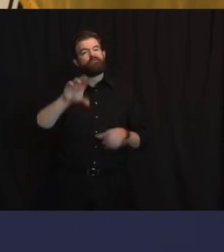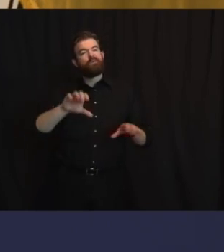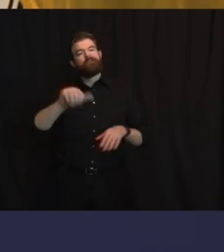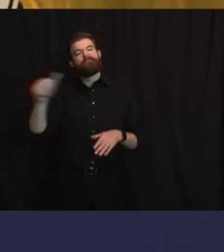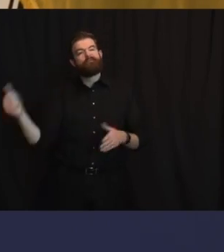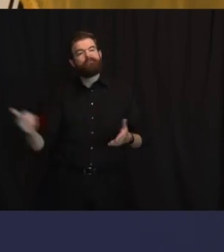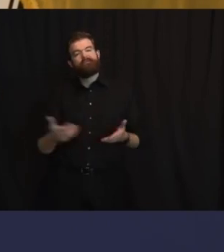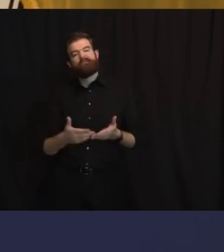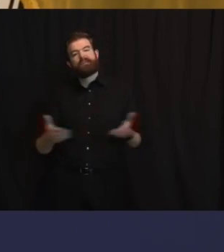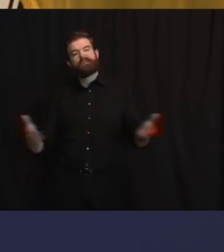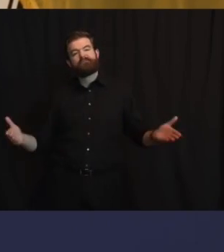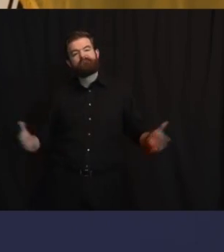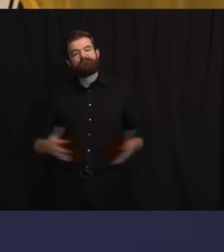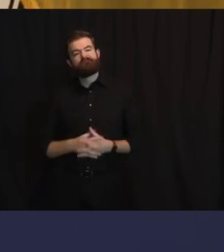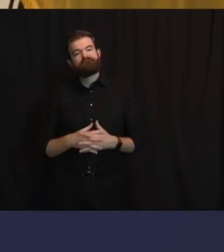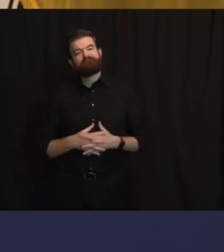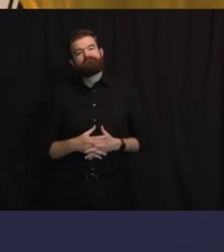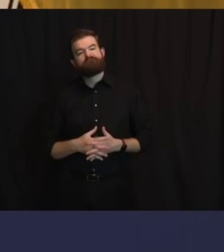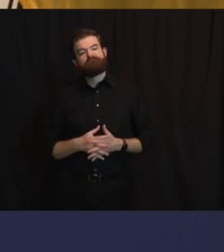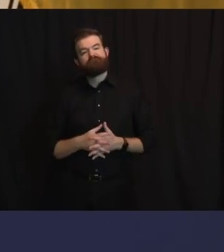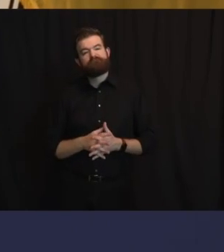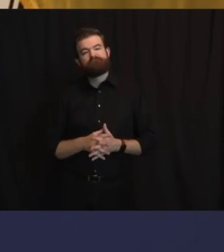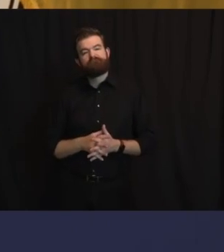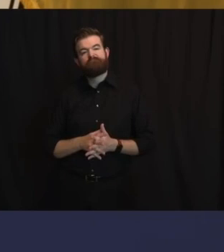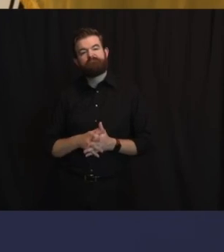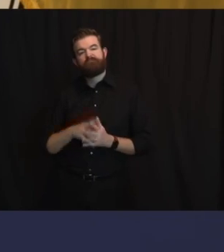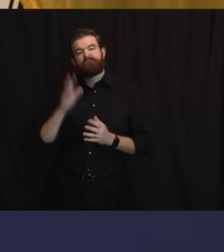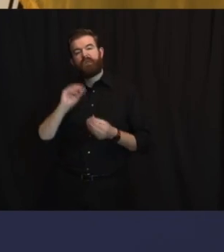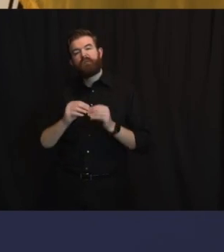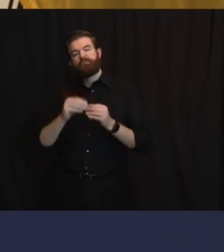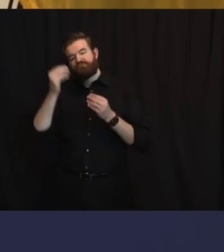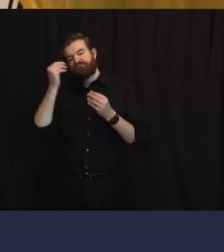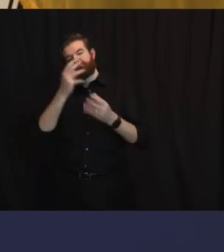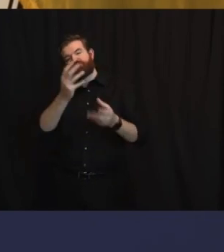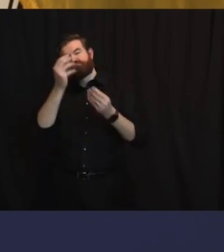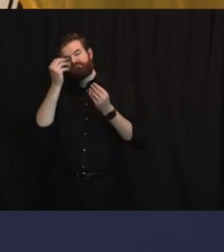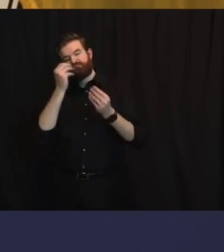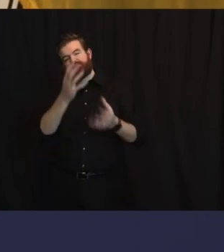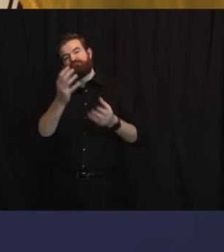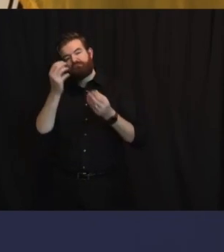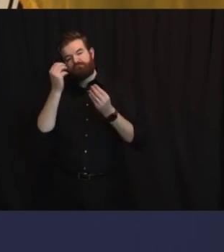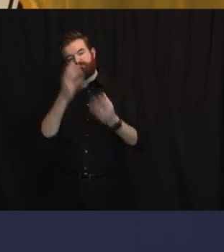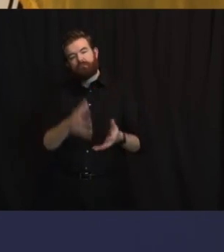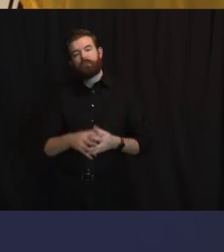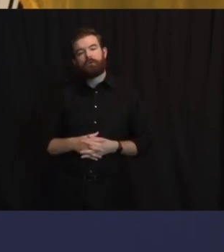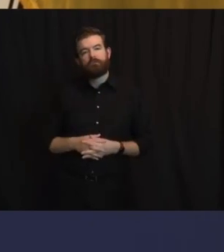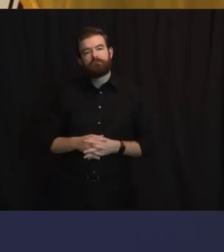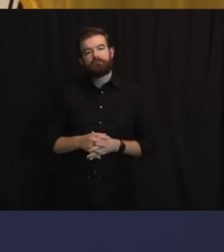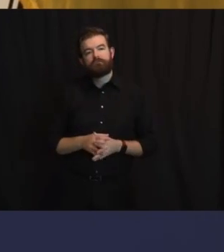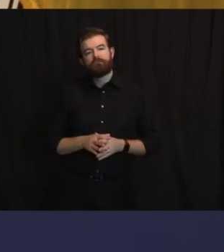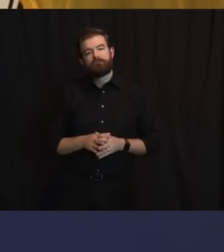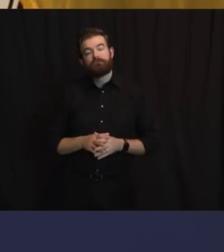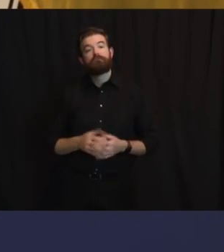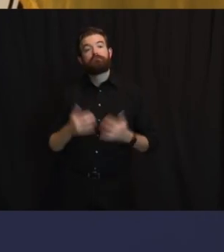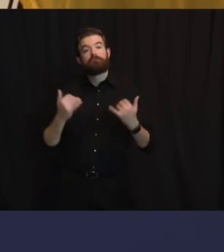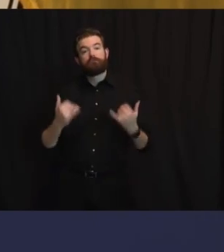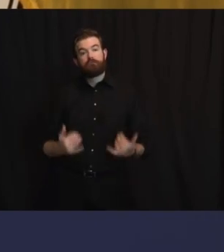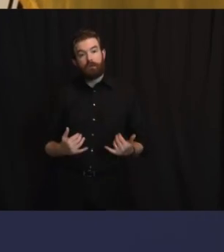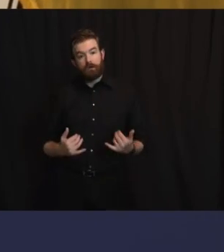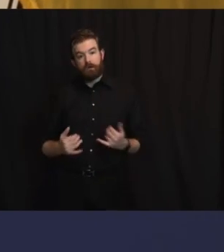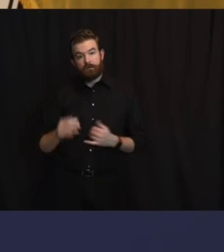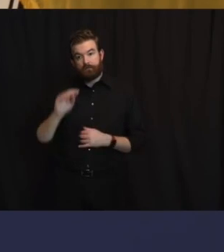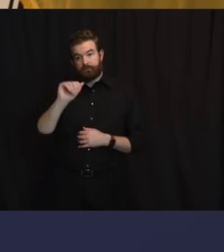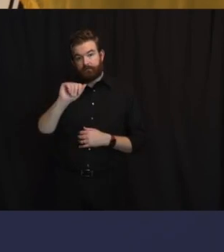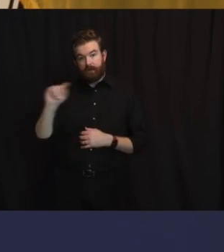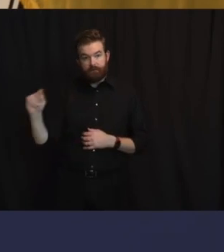COVID overnight data, at least the highlights, whenever we can. Otherwise, we'll do it virtually. With that, Matt, we'll start with you. Good